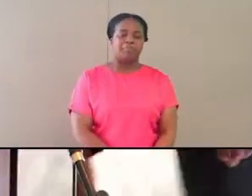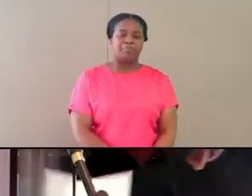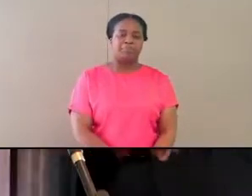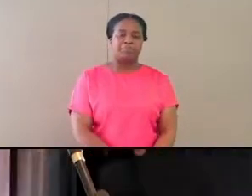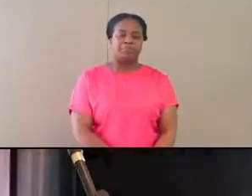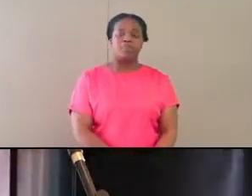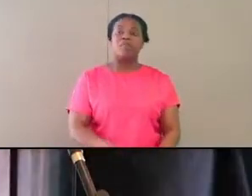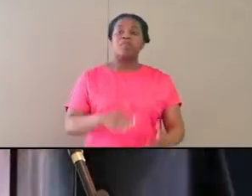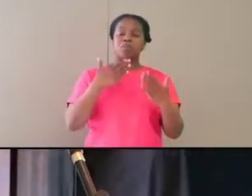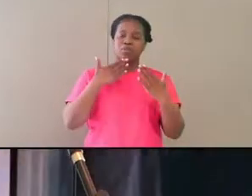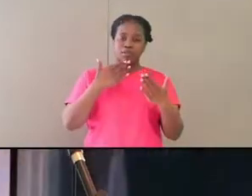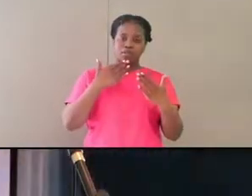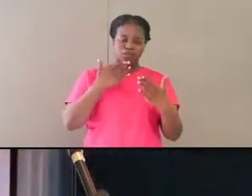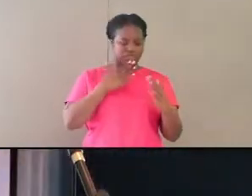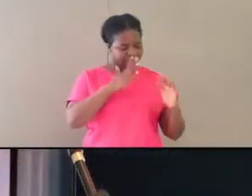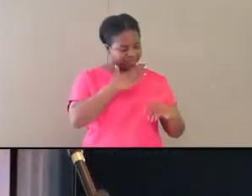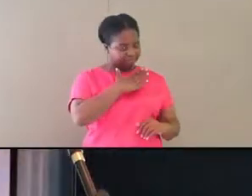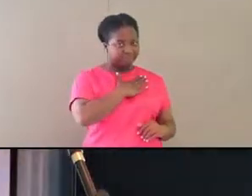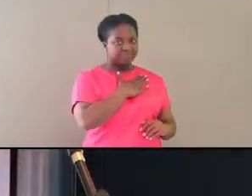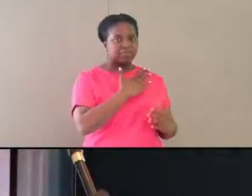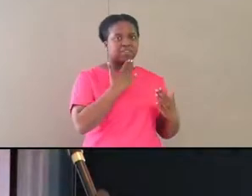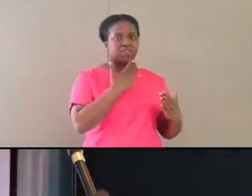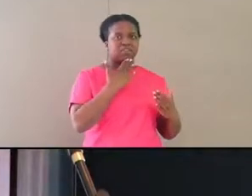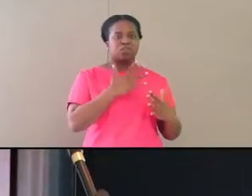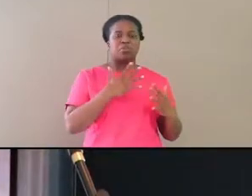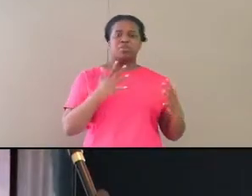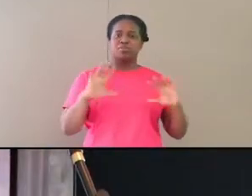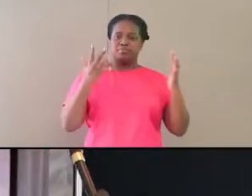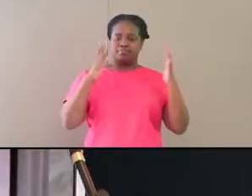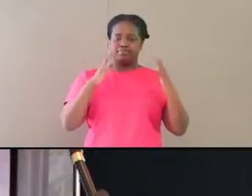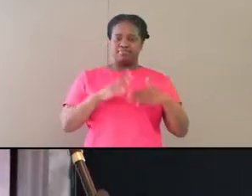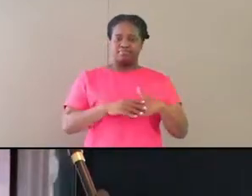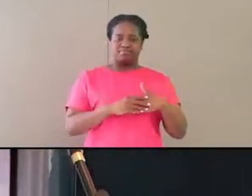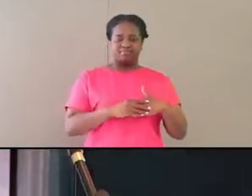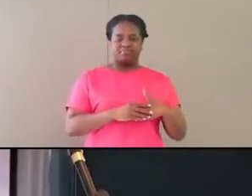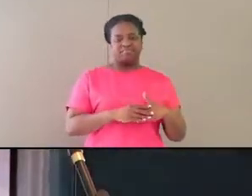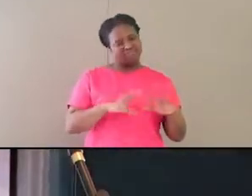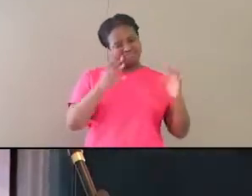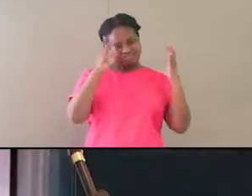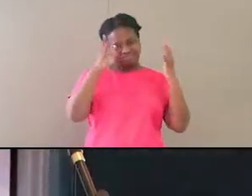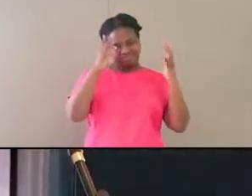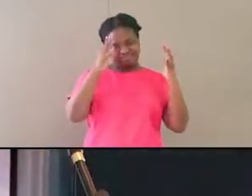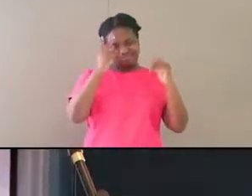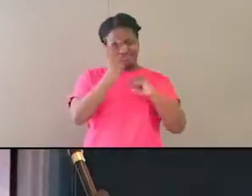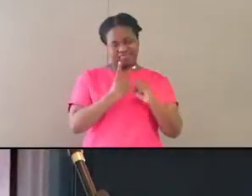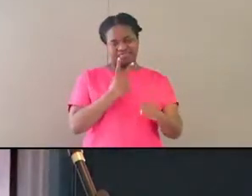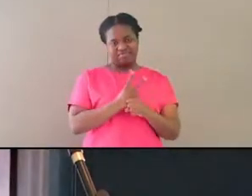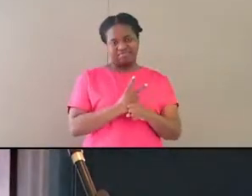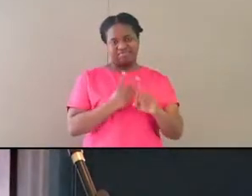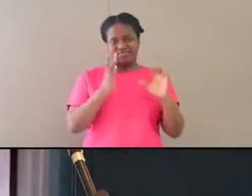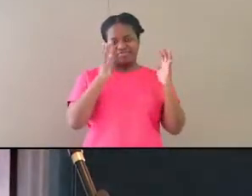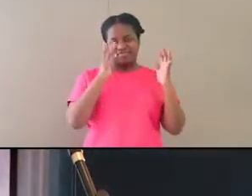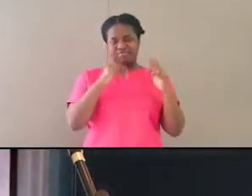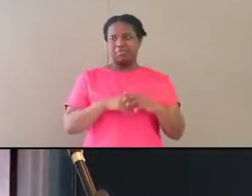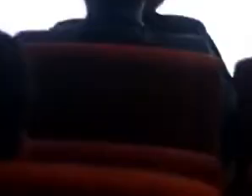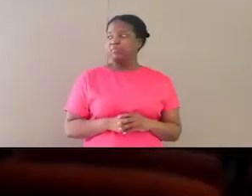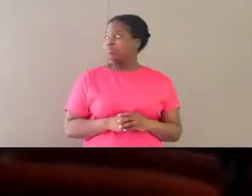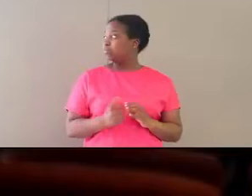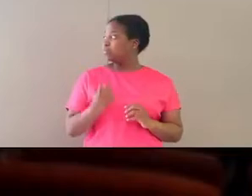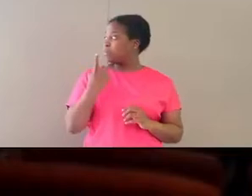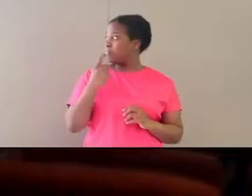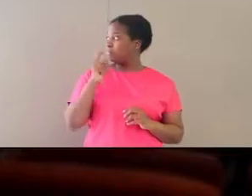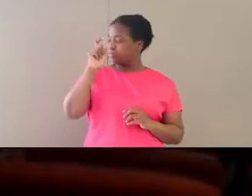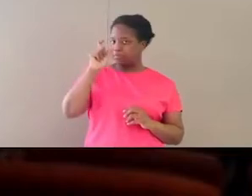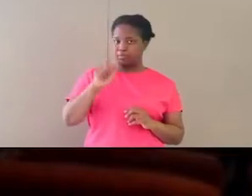thank you very much much appreciated let's let's Mr Michael hand one more time we just have one more